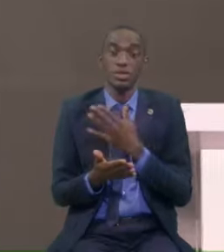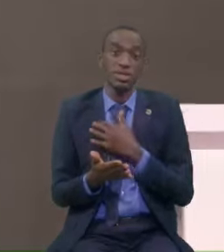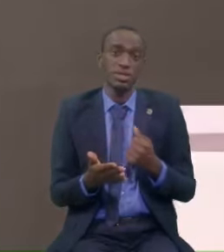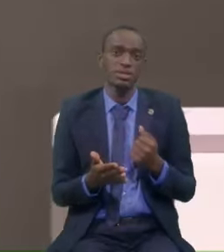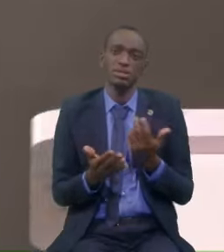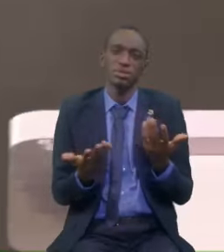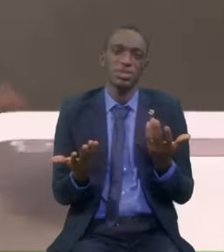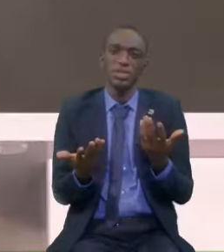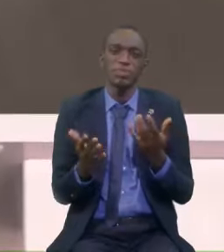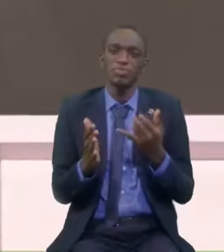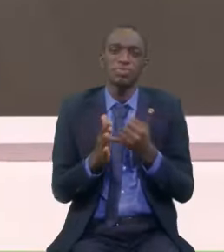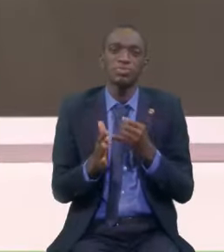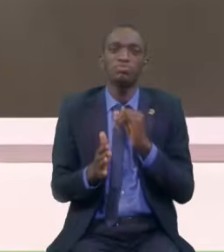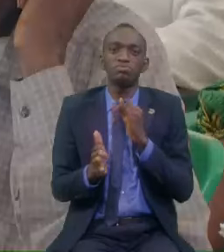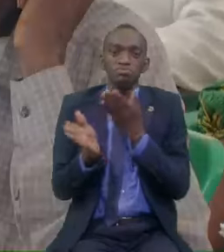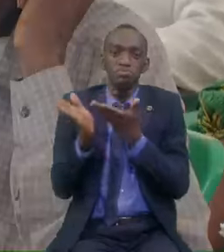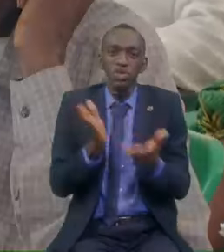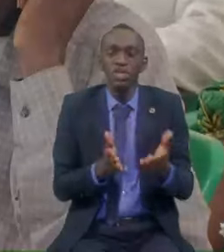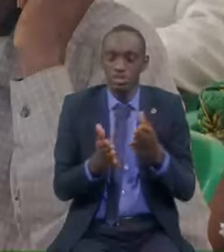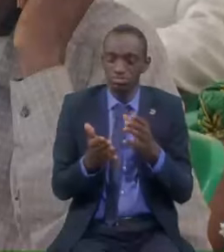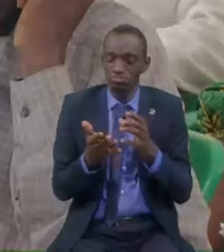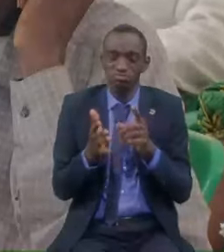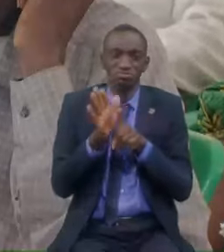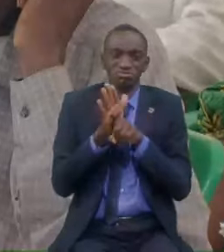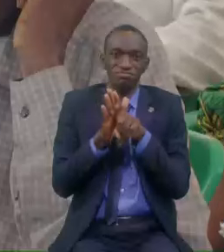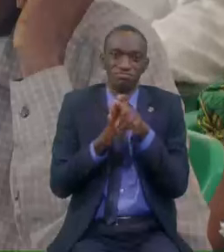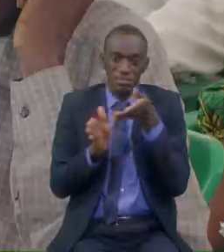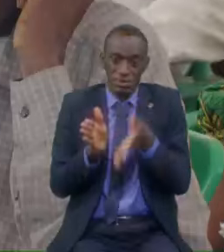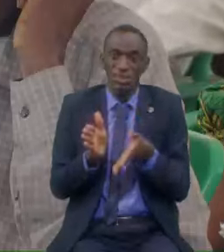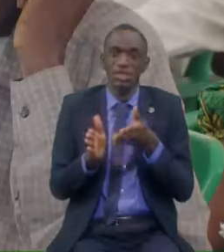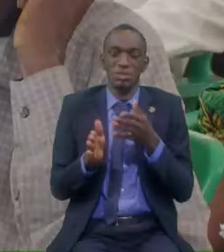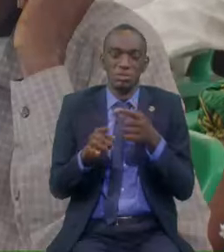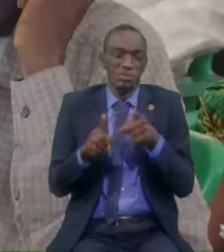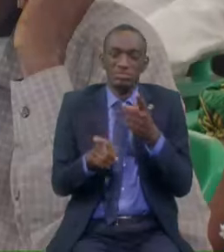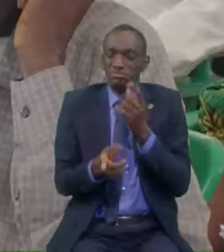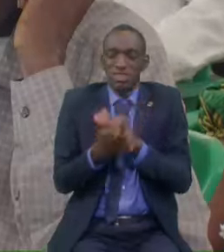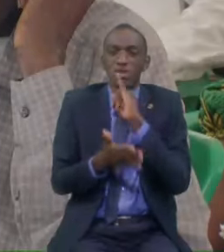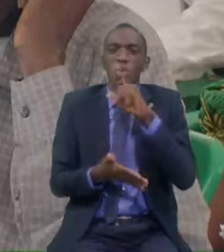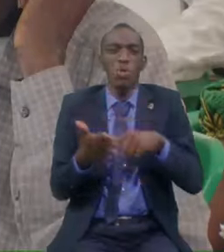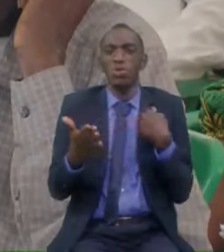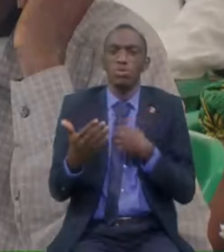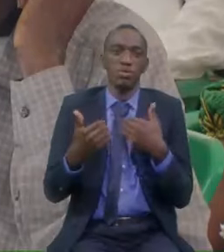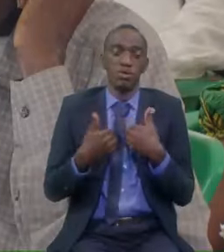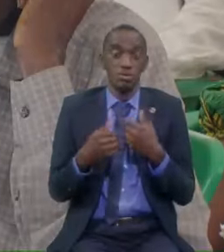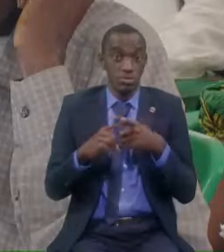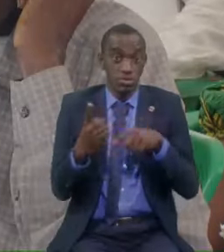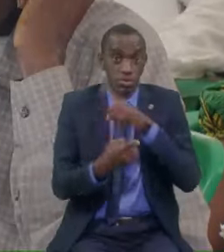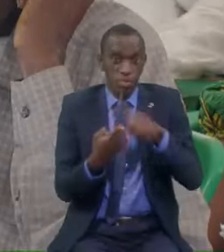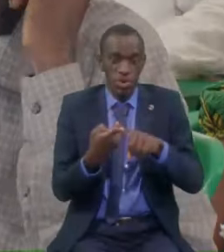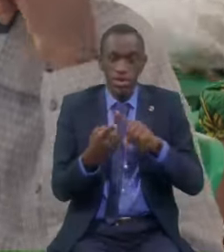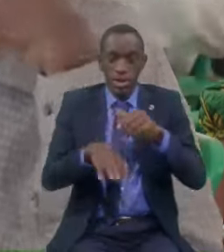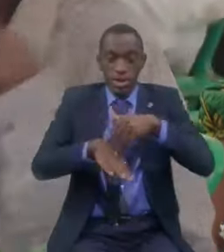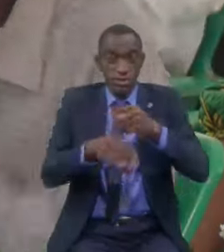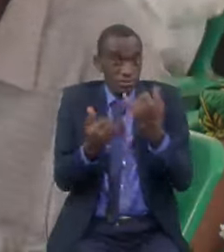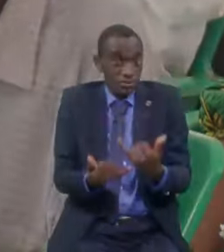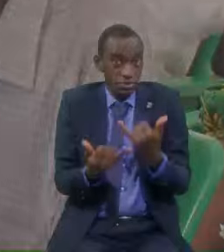breeding worms, but that's all we have. But when at the present a new anointing comes,